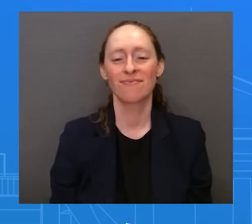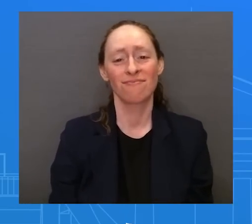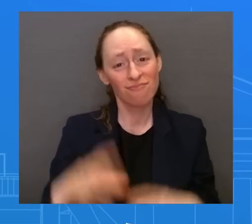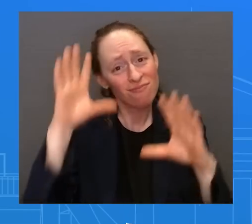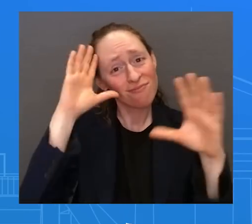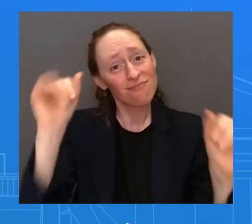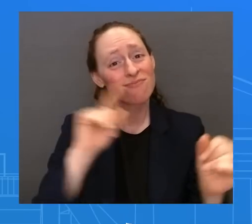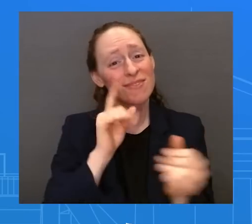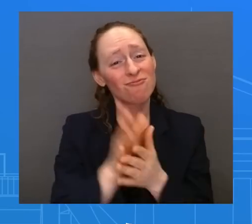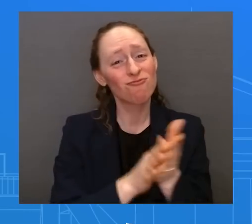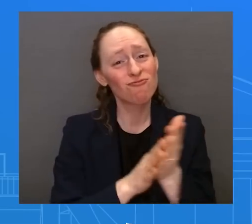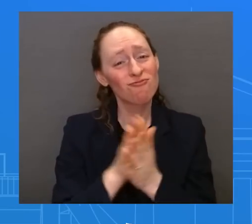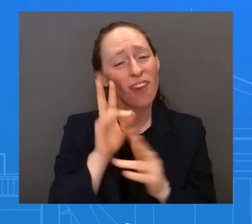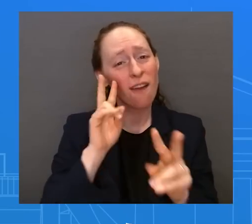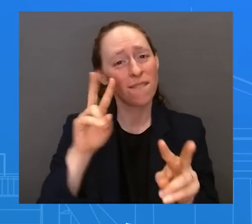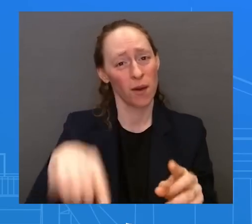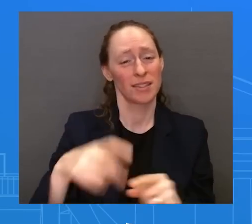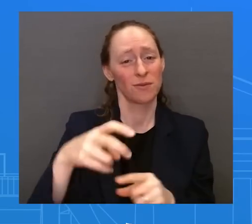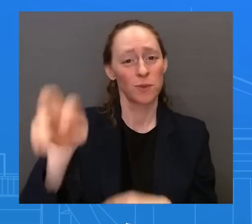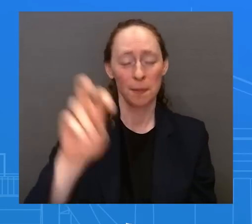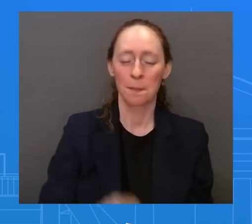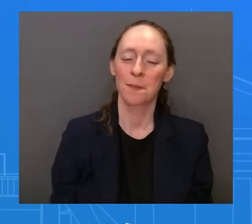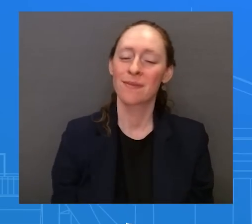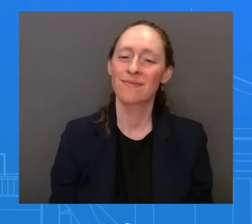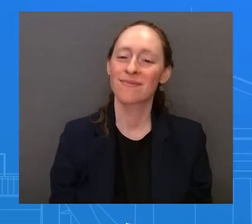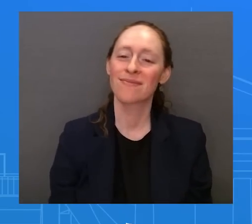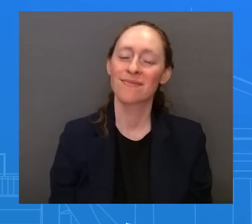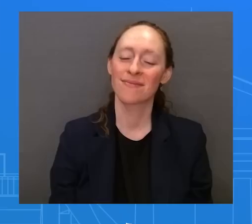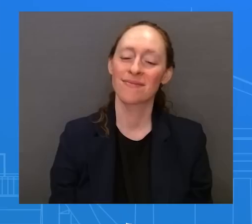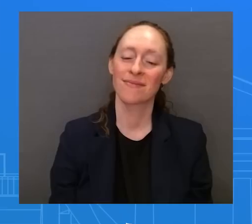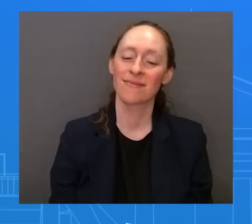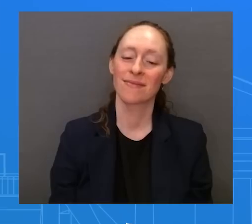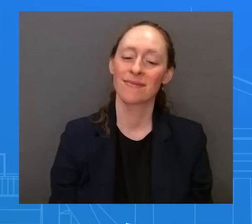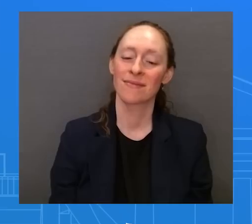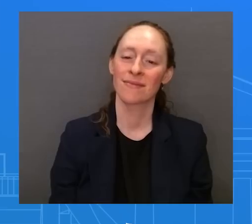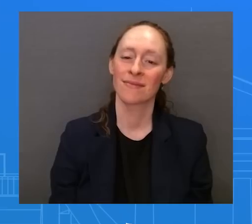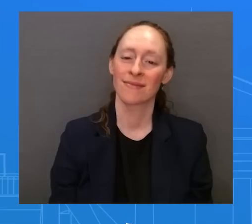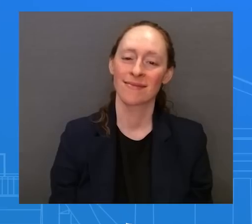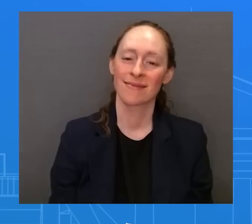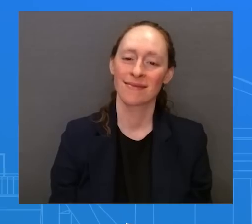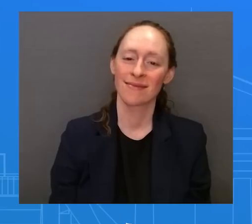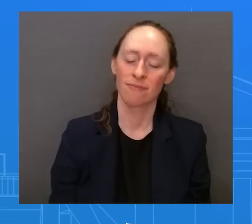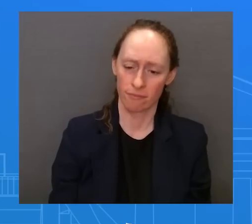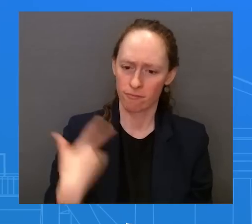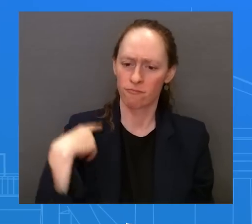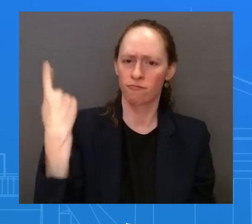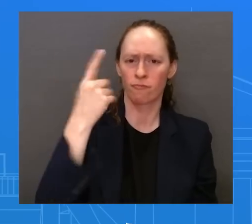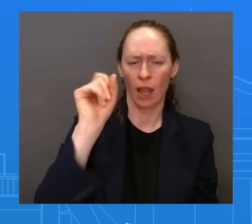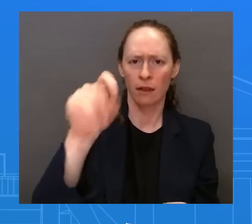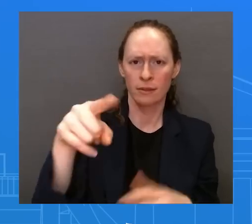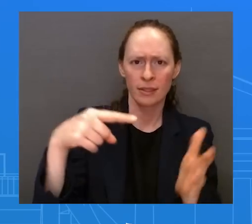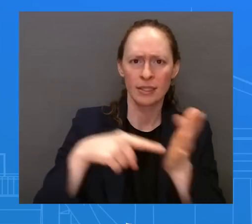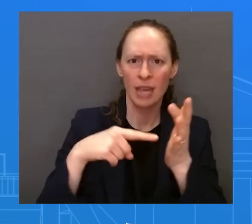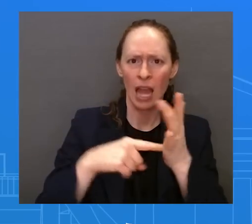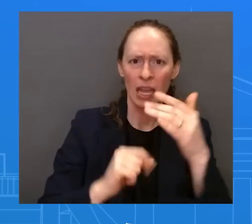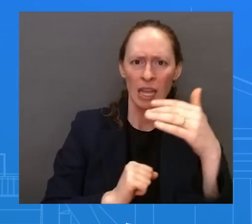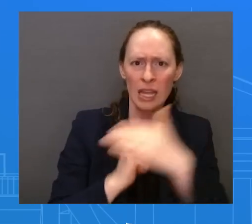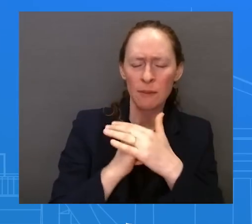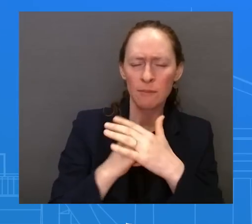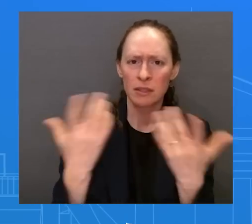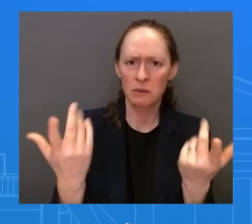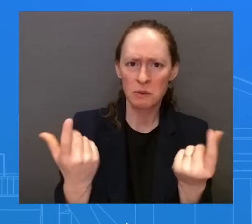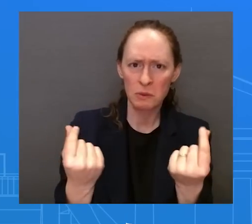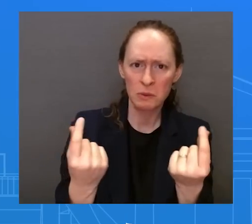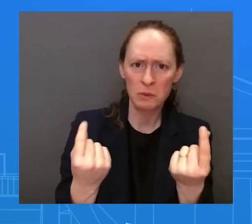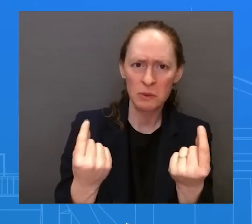occurring any update on the debt limit talks is there are there any plans underway and I know we ask you this